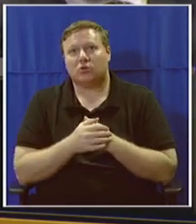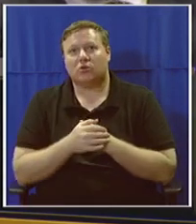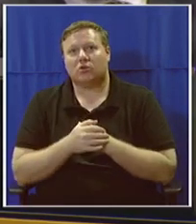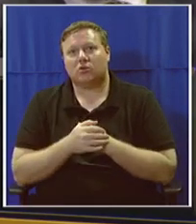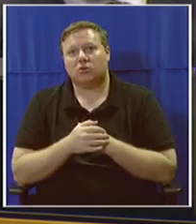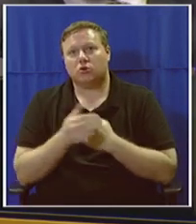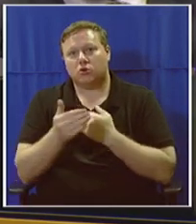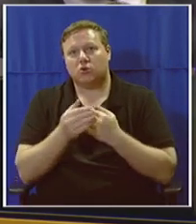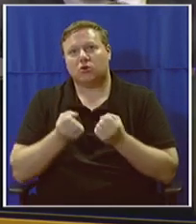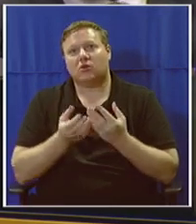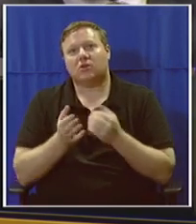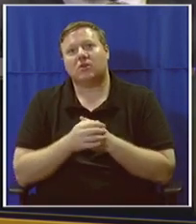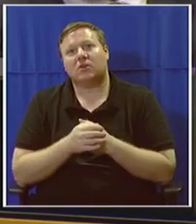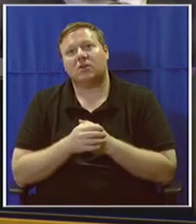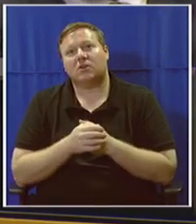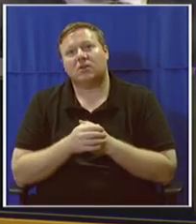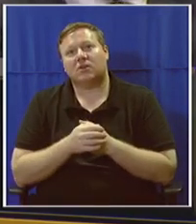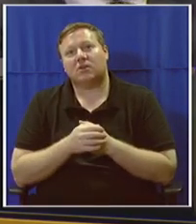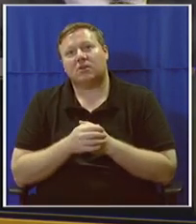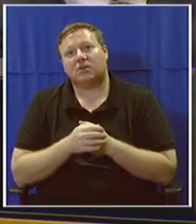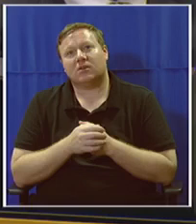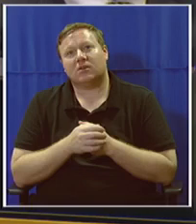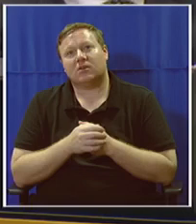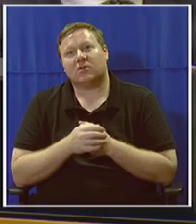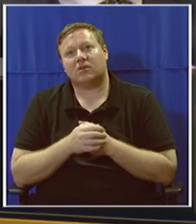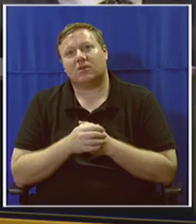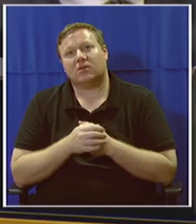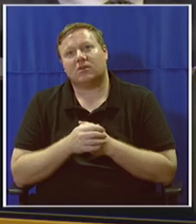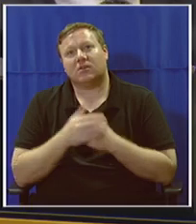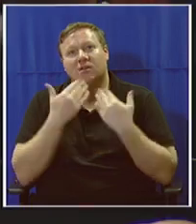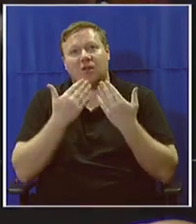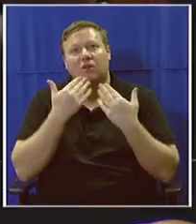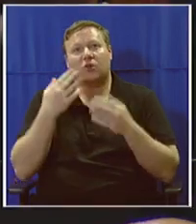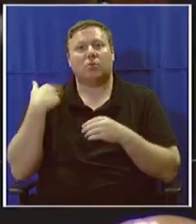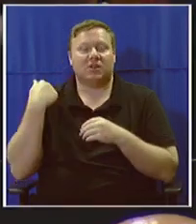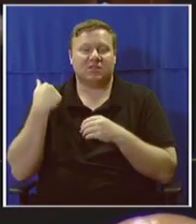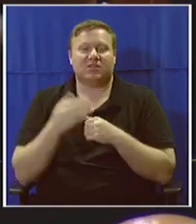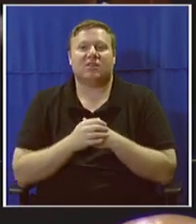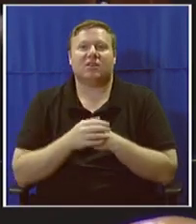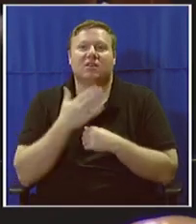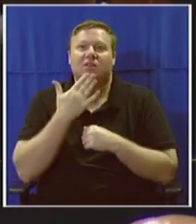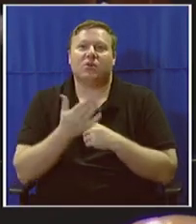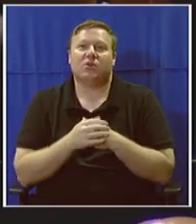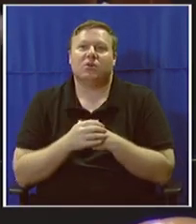delivery. Julius, get thank out. Thank you. Minister, thank you very much.